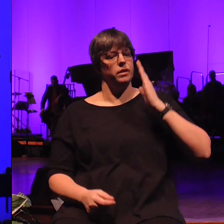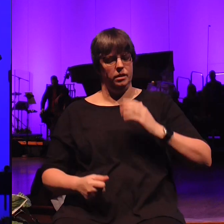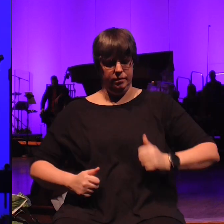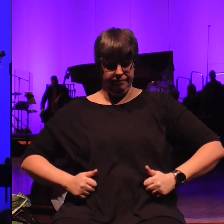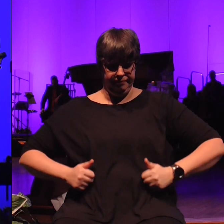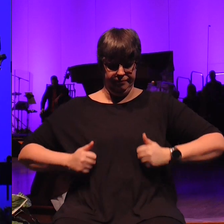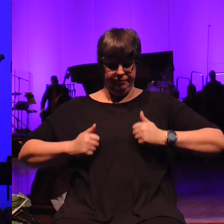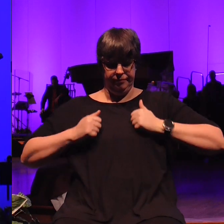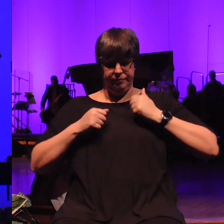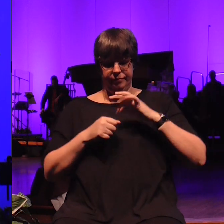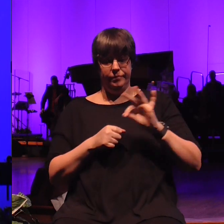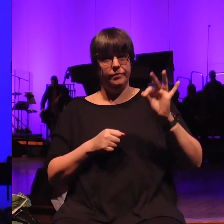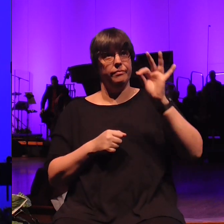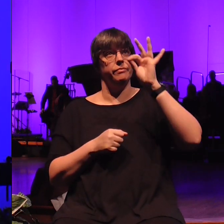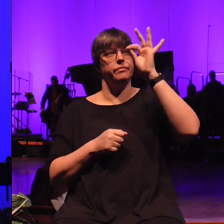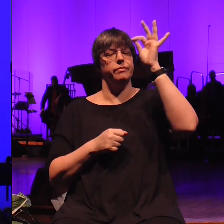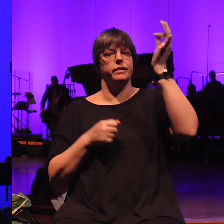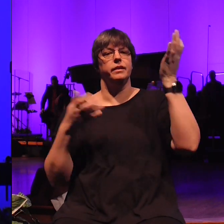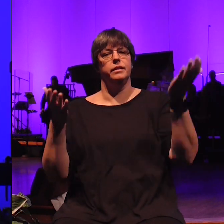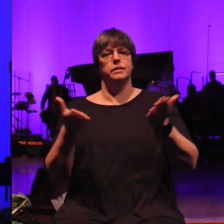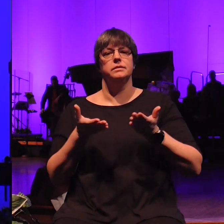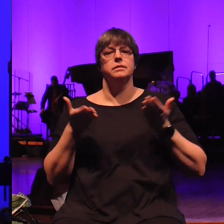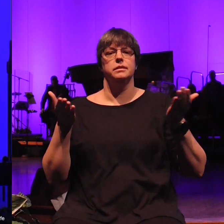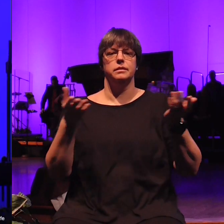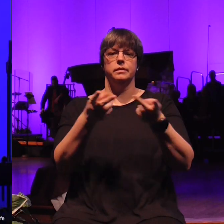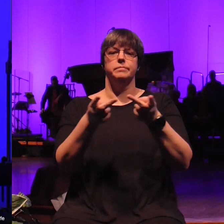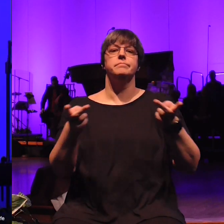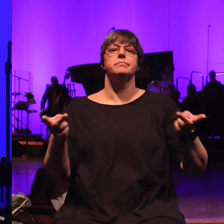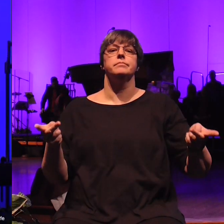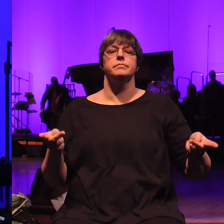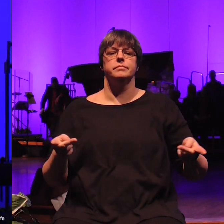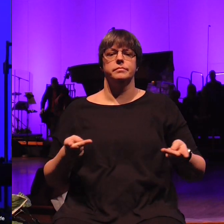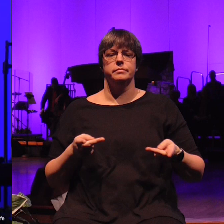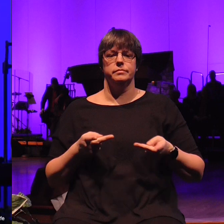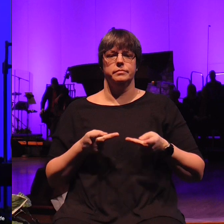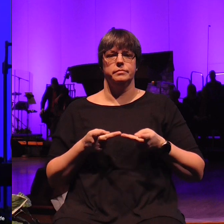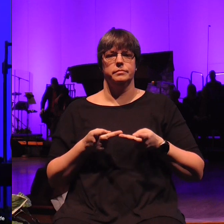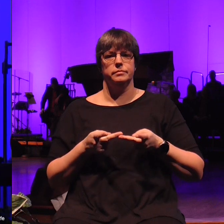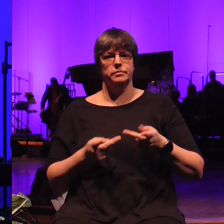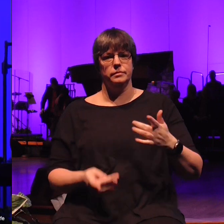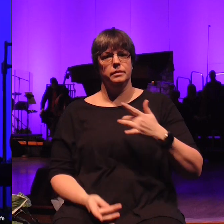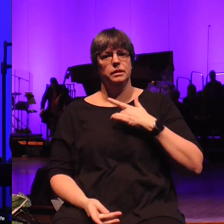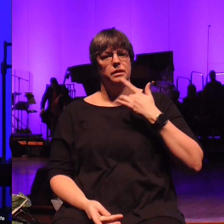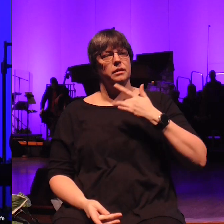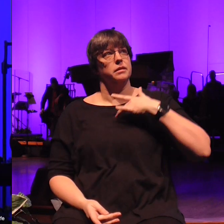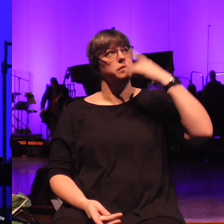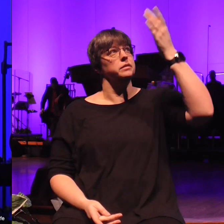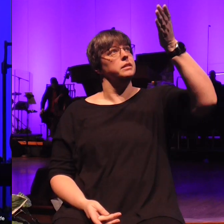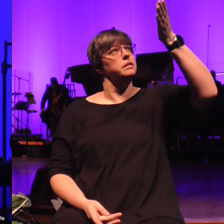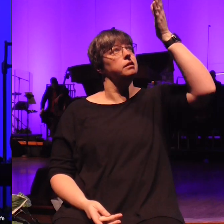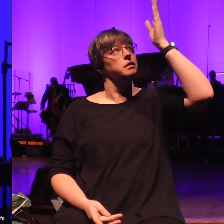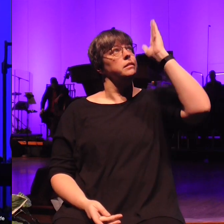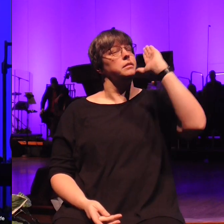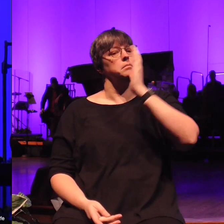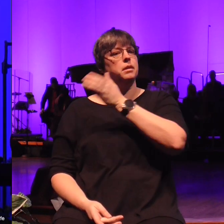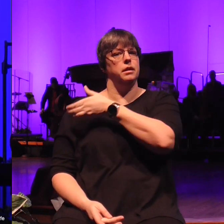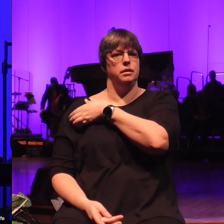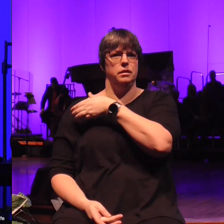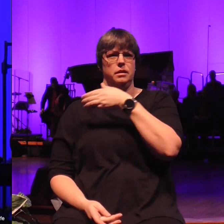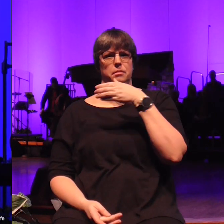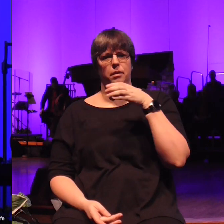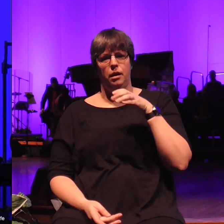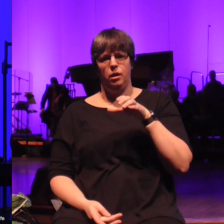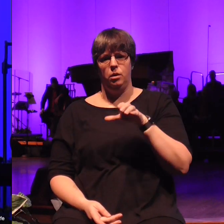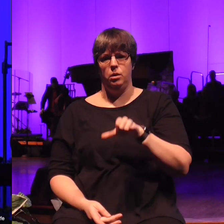Surely the presence of God is in this place. I can feel